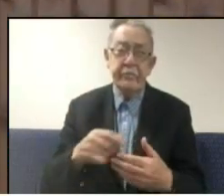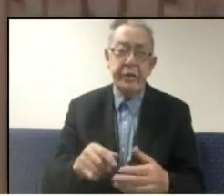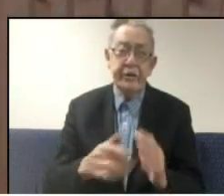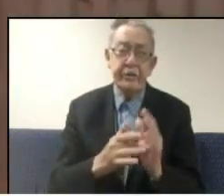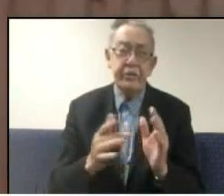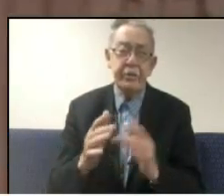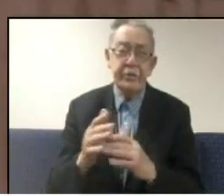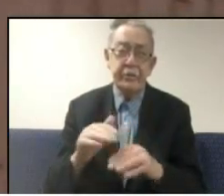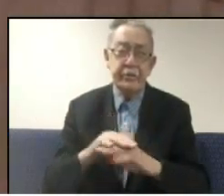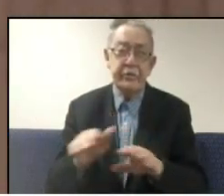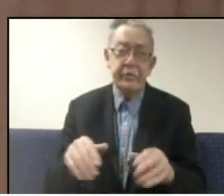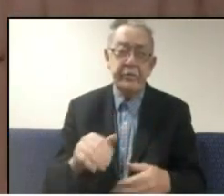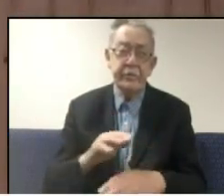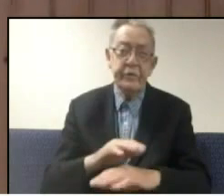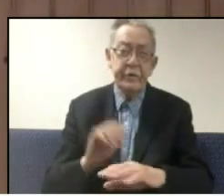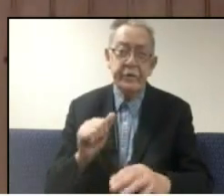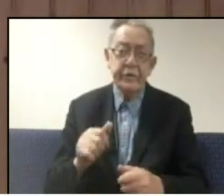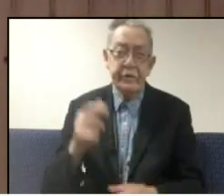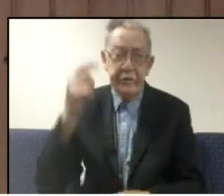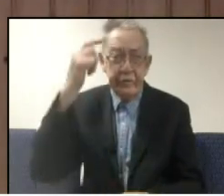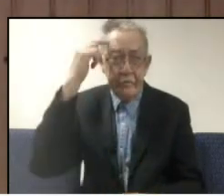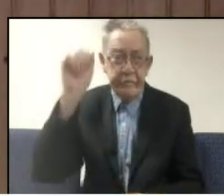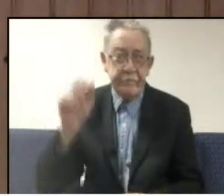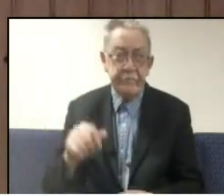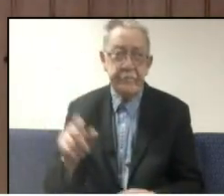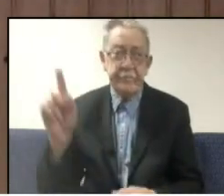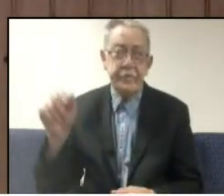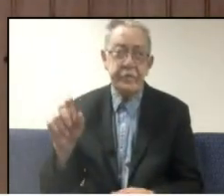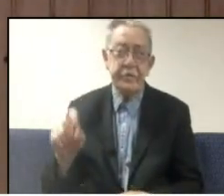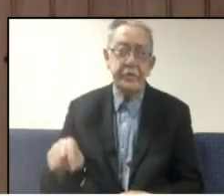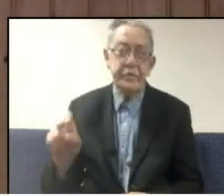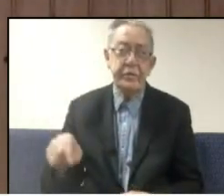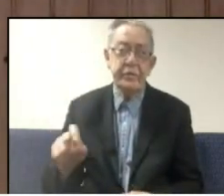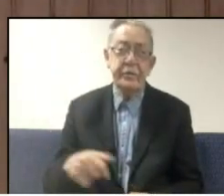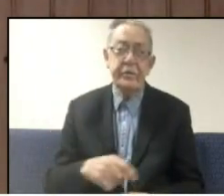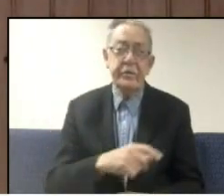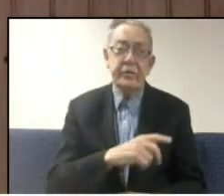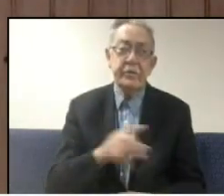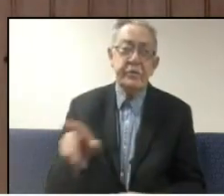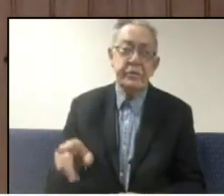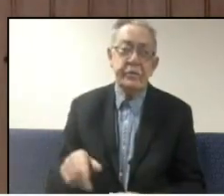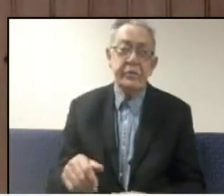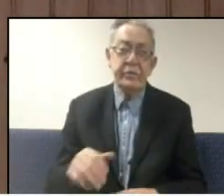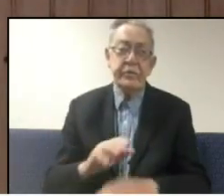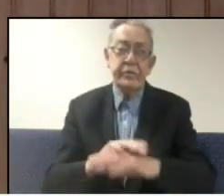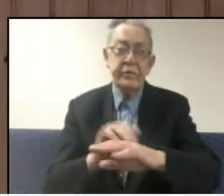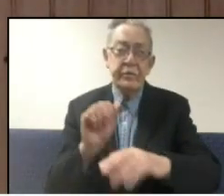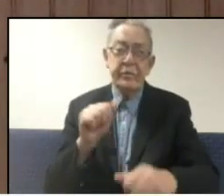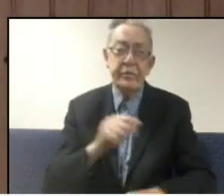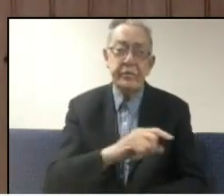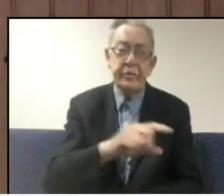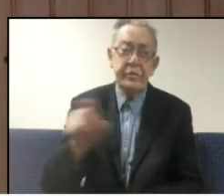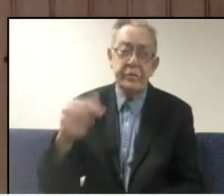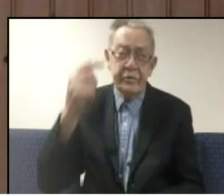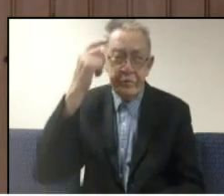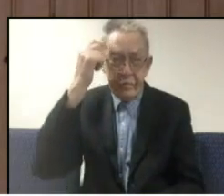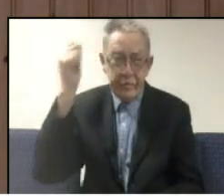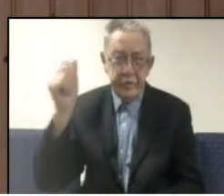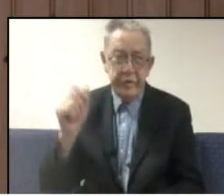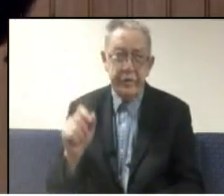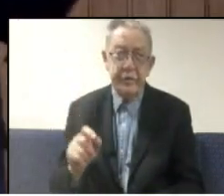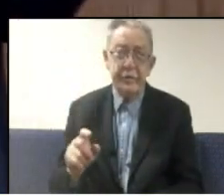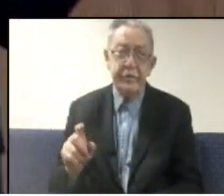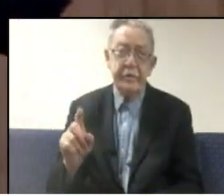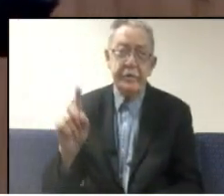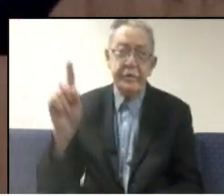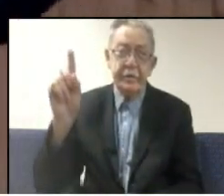you because He needs you. He calls you because He's